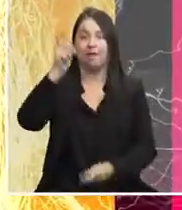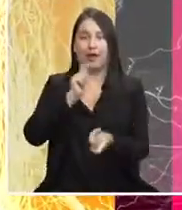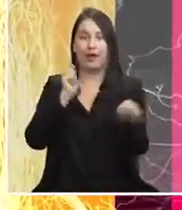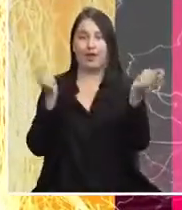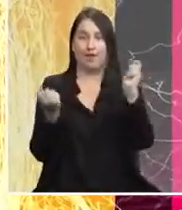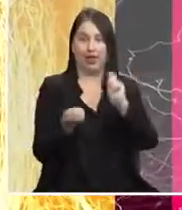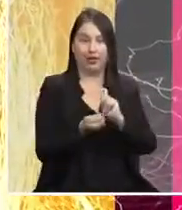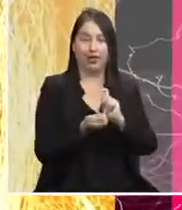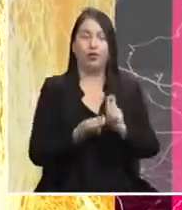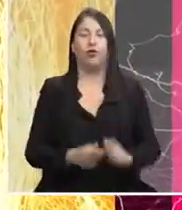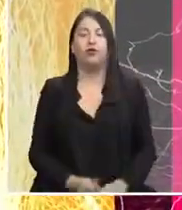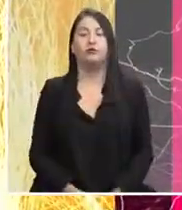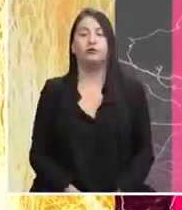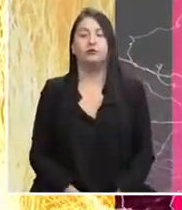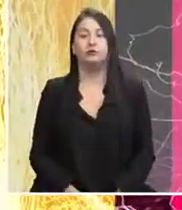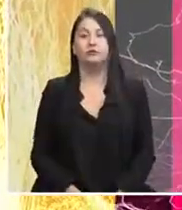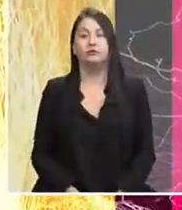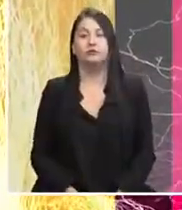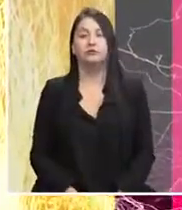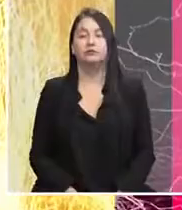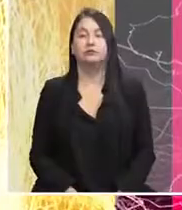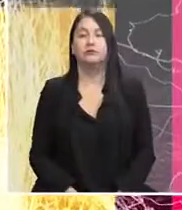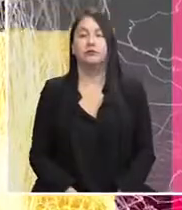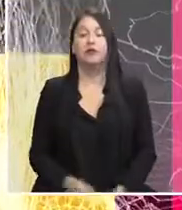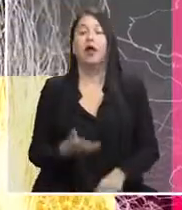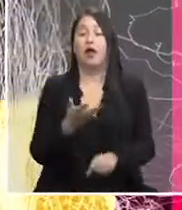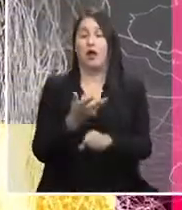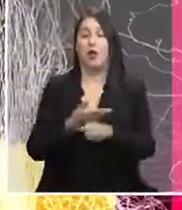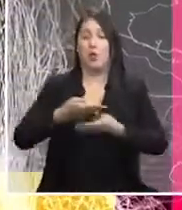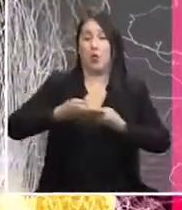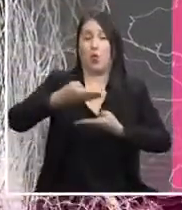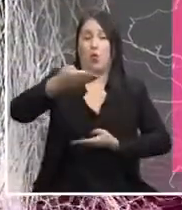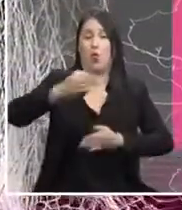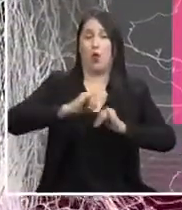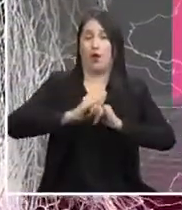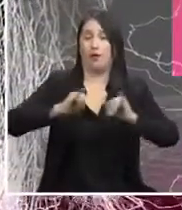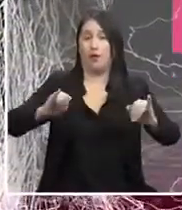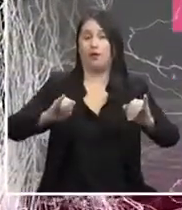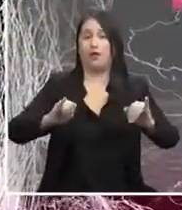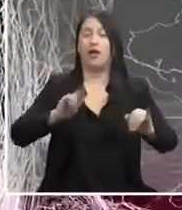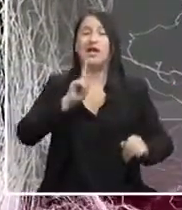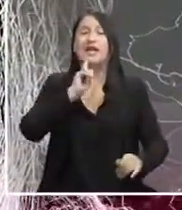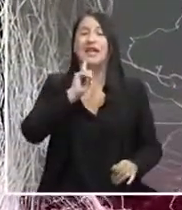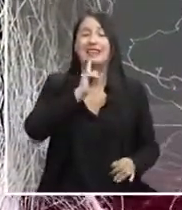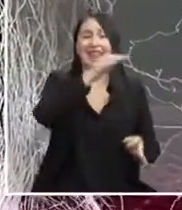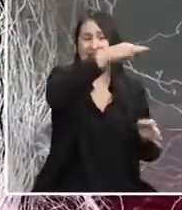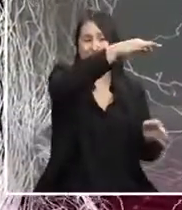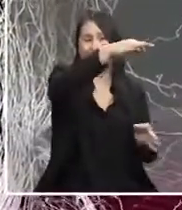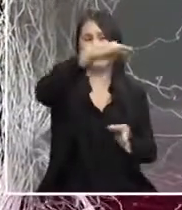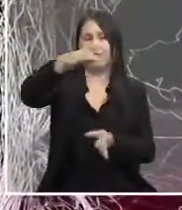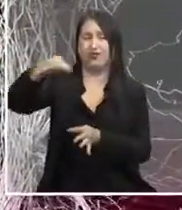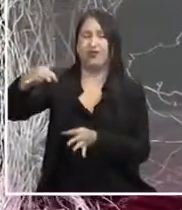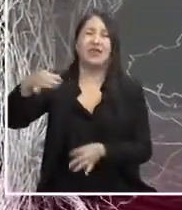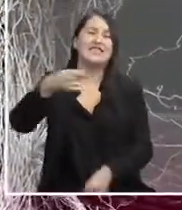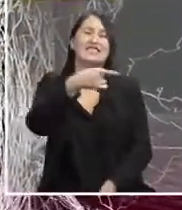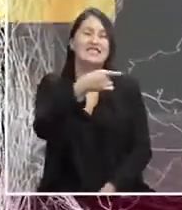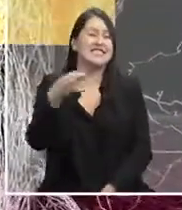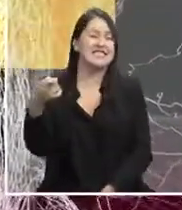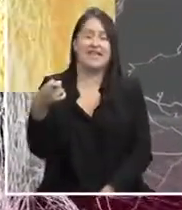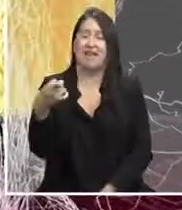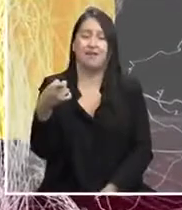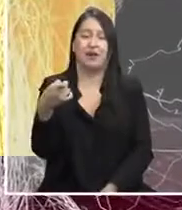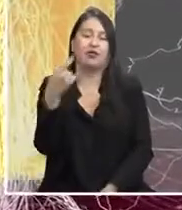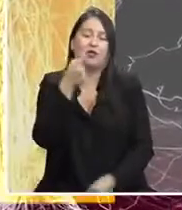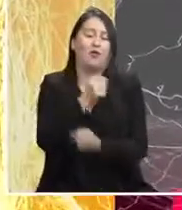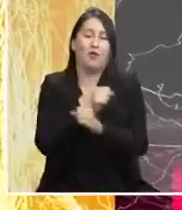And that report was hundreds of pages long. I cannot go into great detail, but the main findings of that report can be distilled